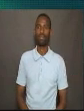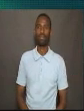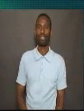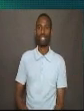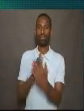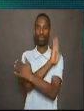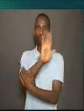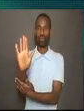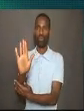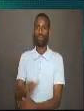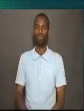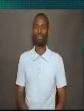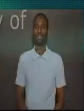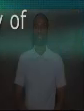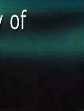Begin.